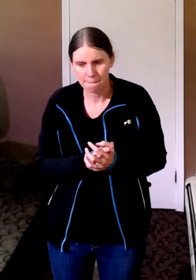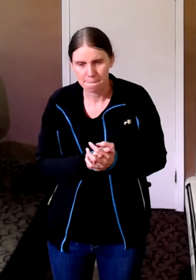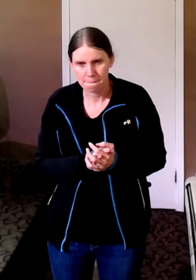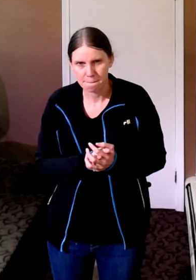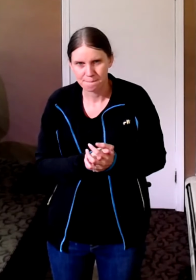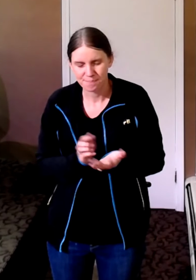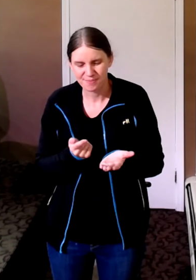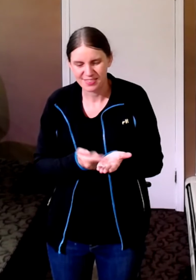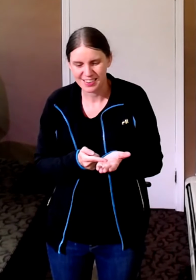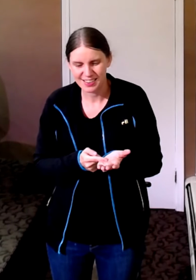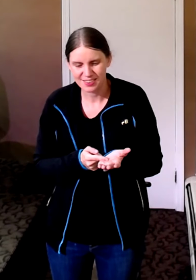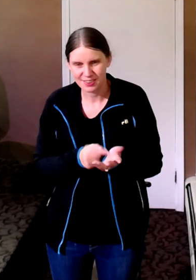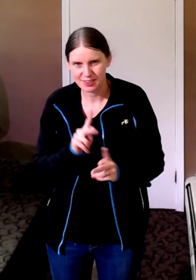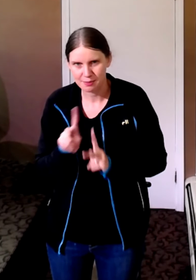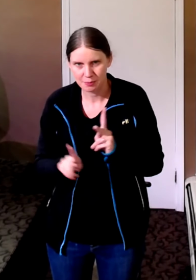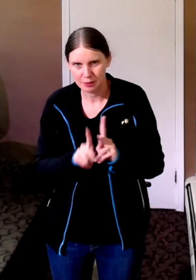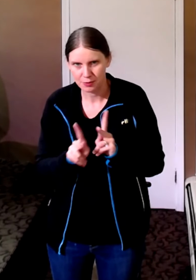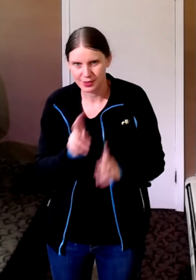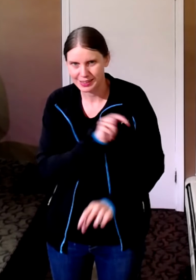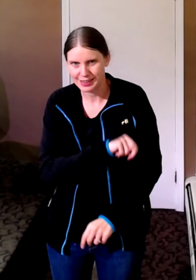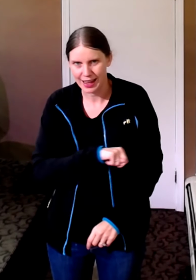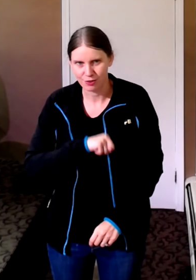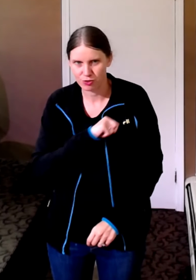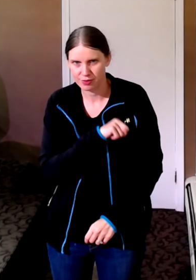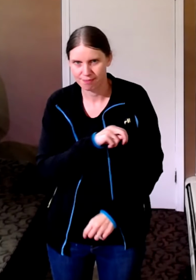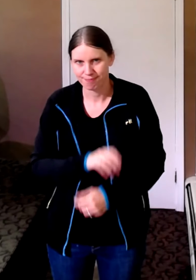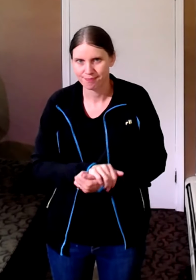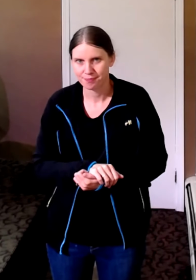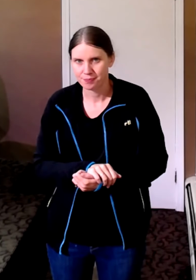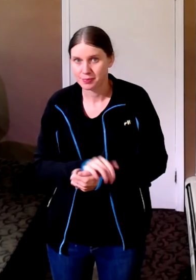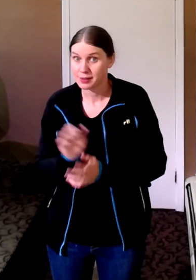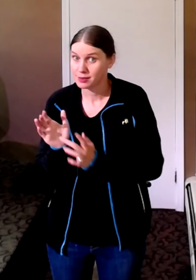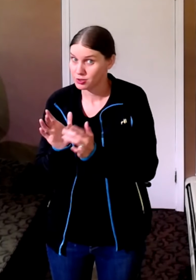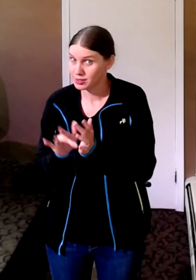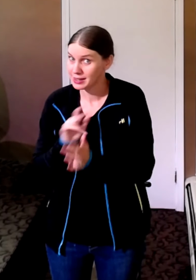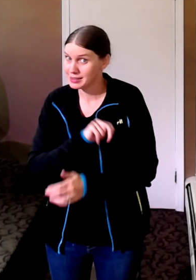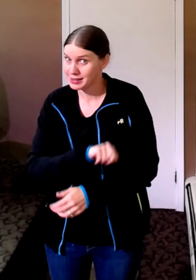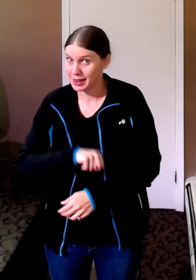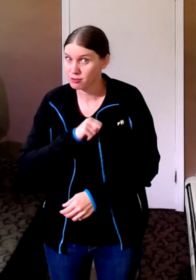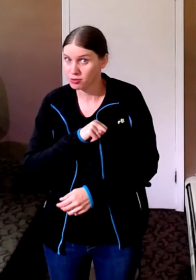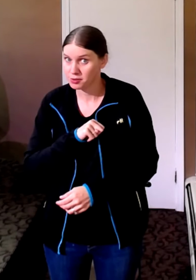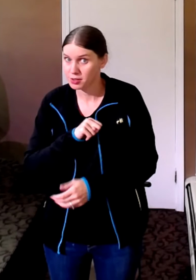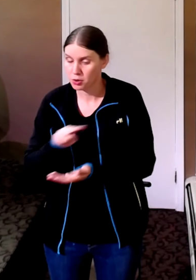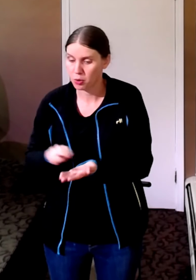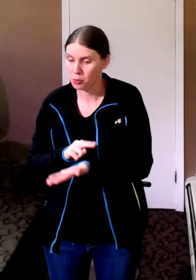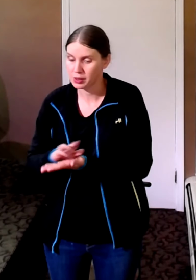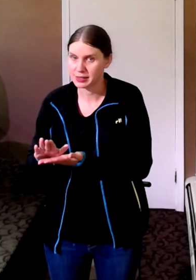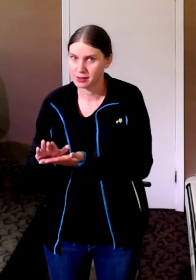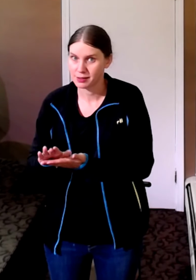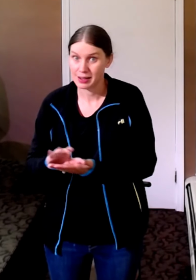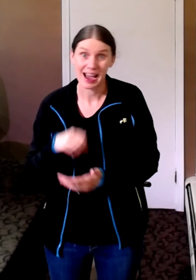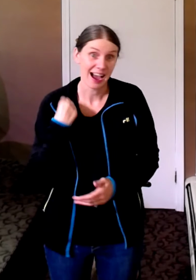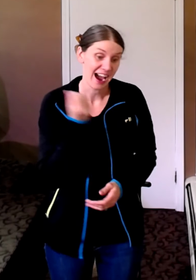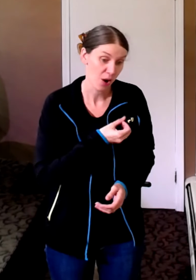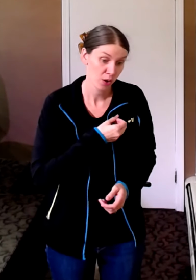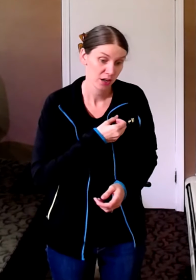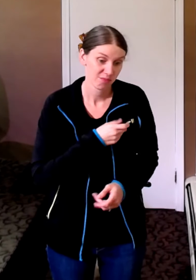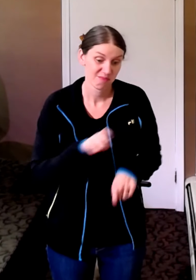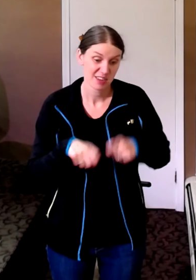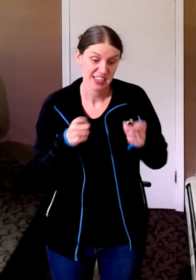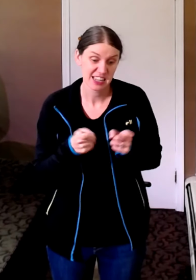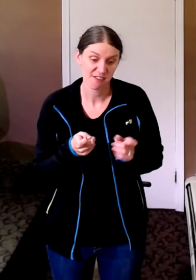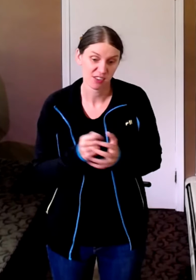This is humankind's natural state. Jesus' natural state is holiness. Our natural state is